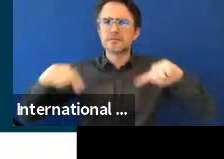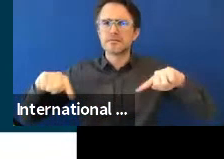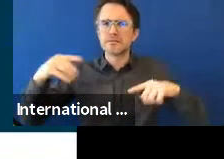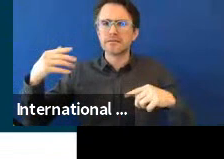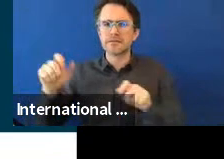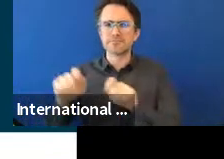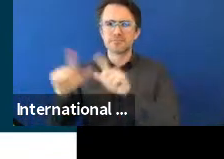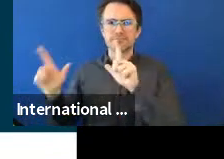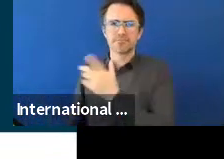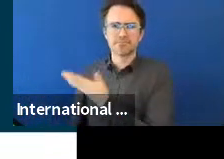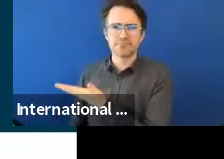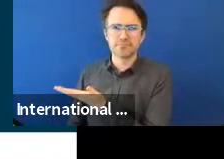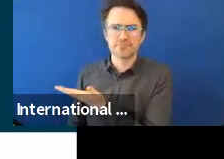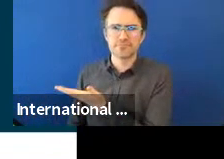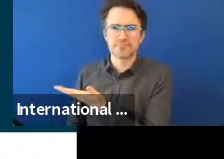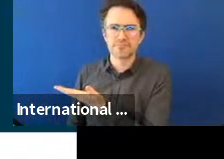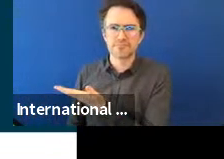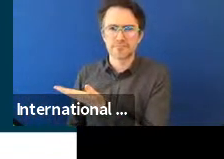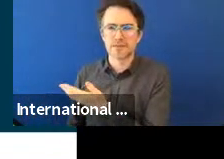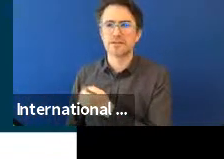happened.